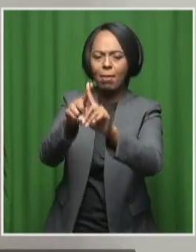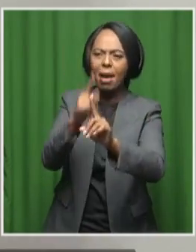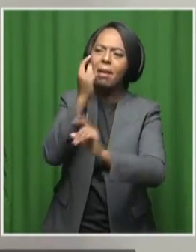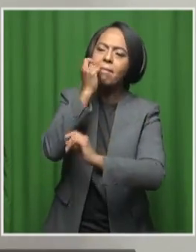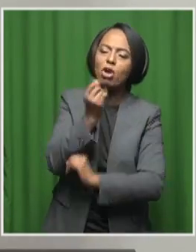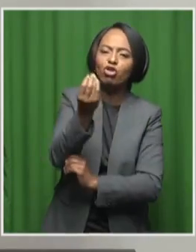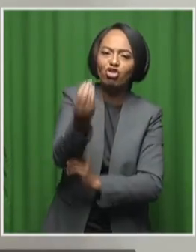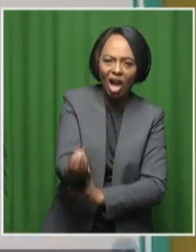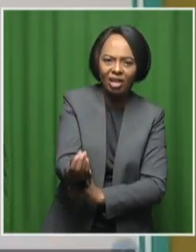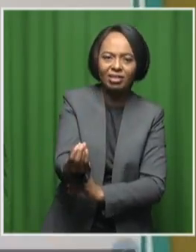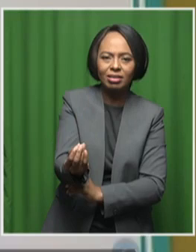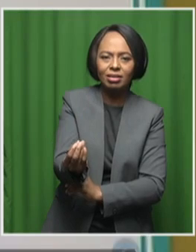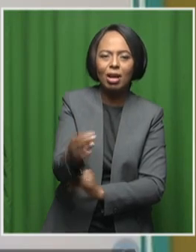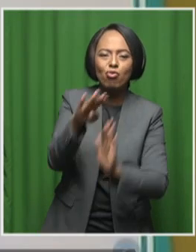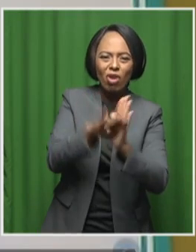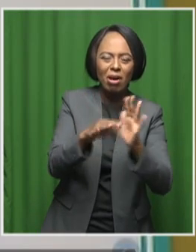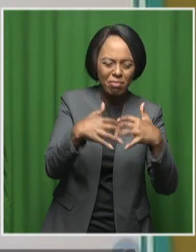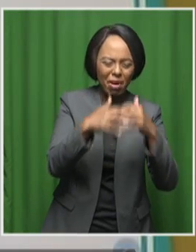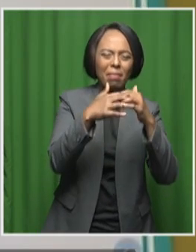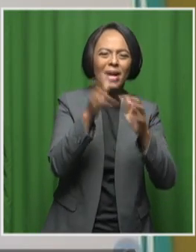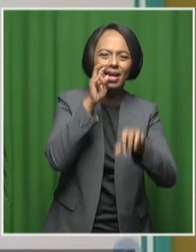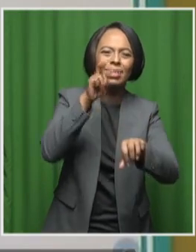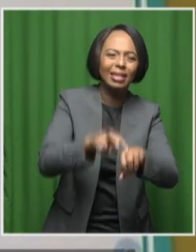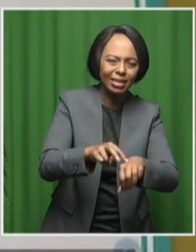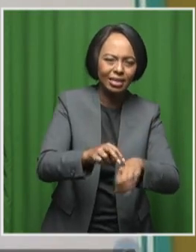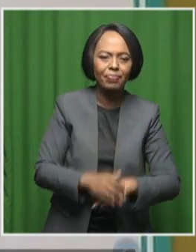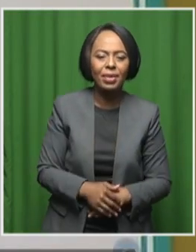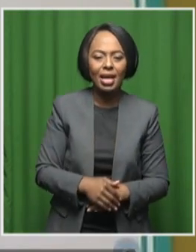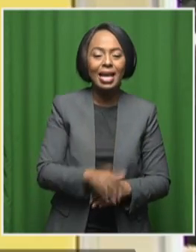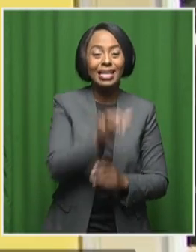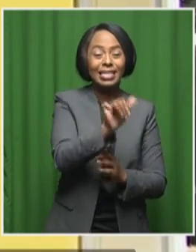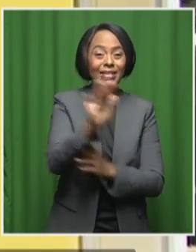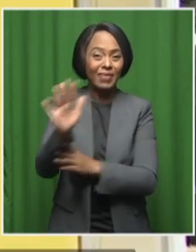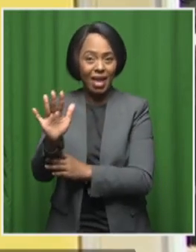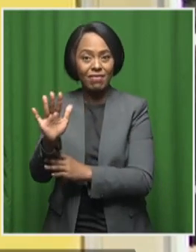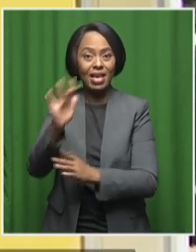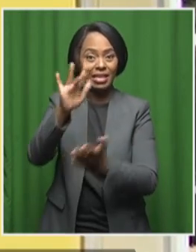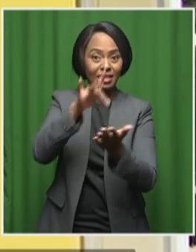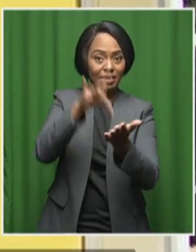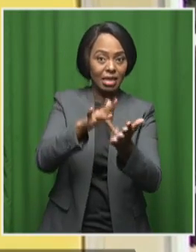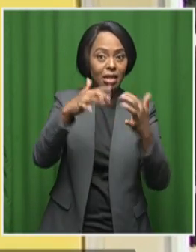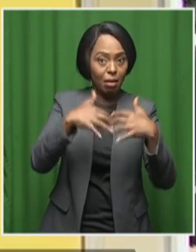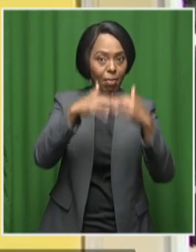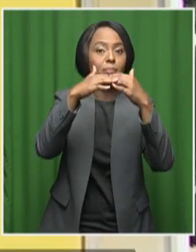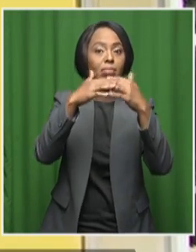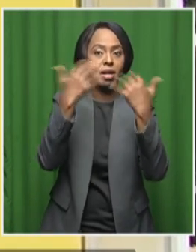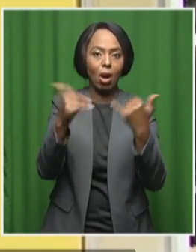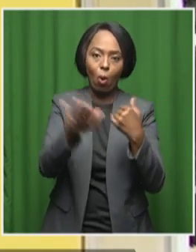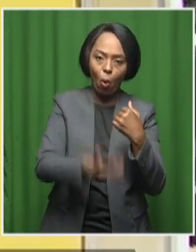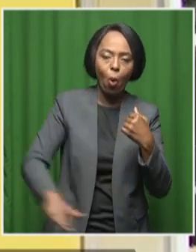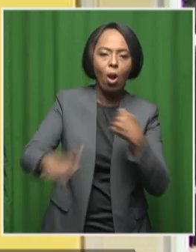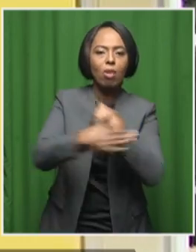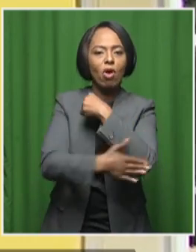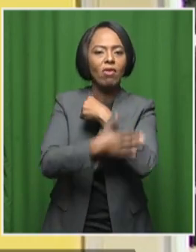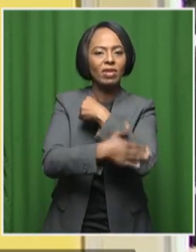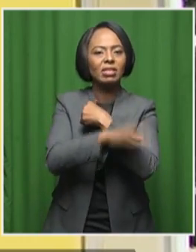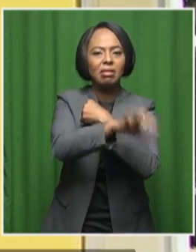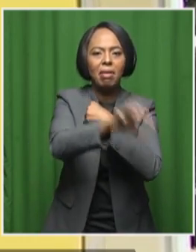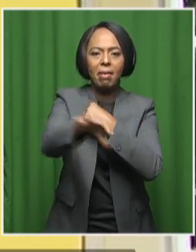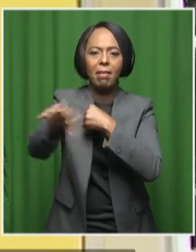male child. A total of 65 Thuthuzela Centres are operational countrywide, with more